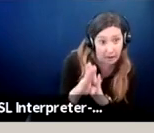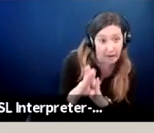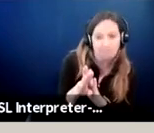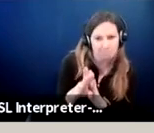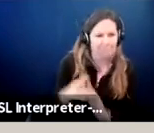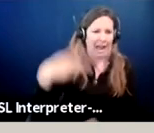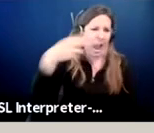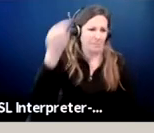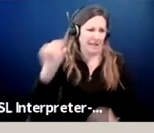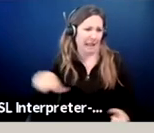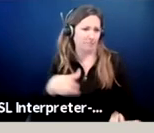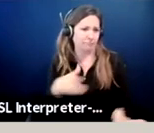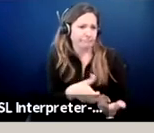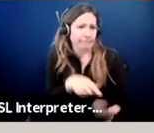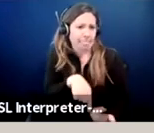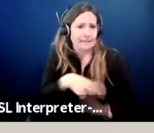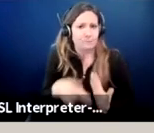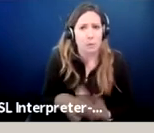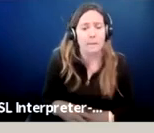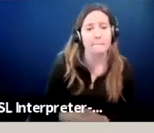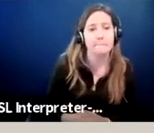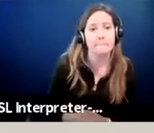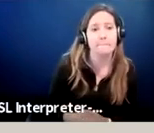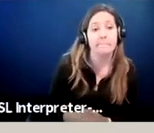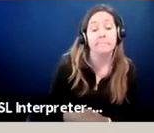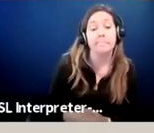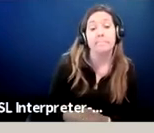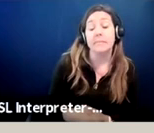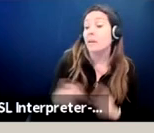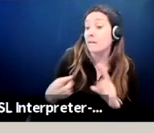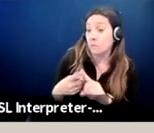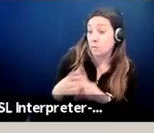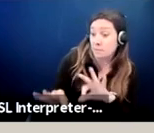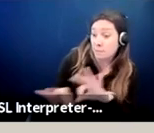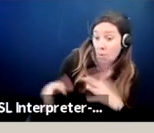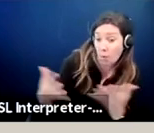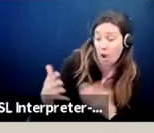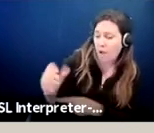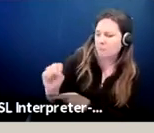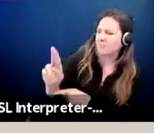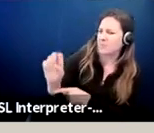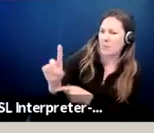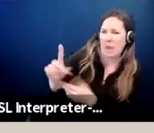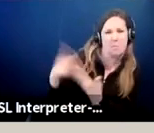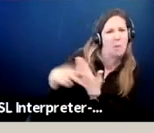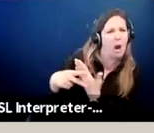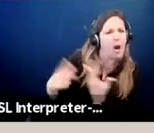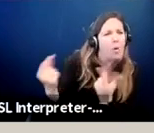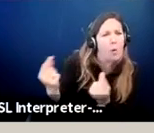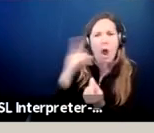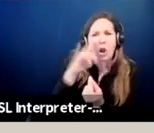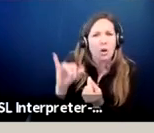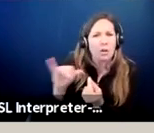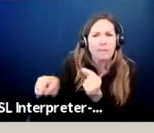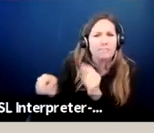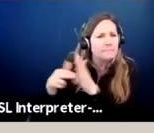program. So first one is to maybe identify what is a SR&ED project. Right. So simple